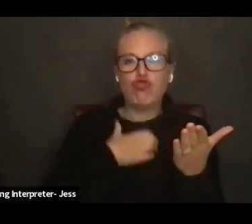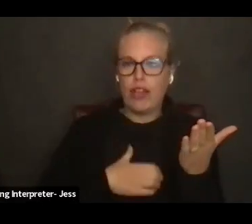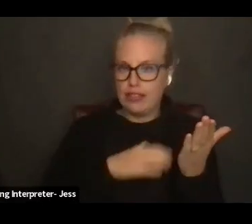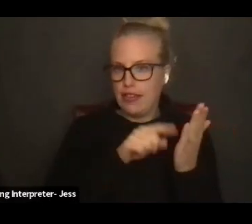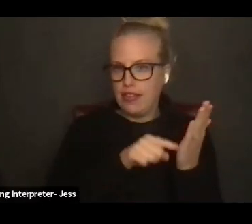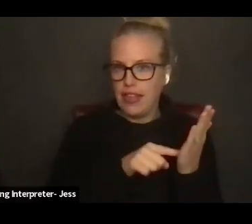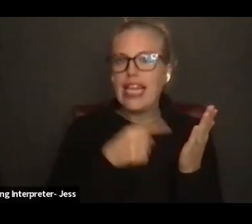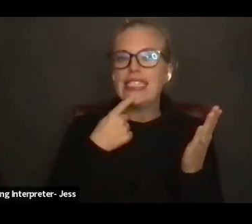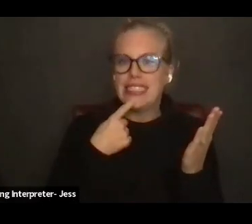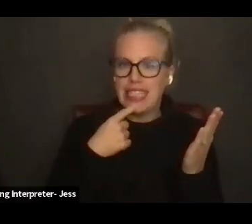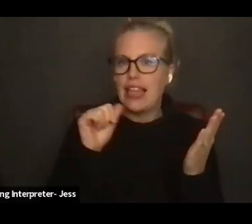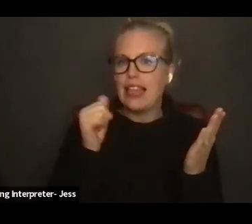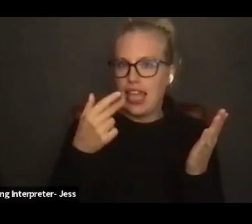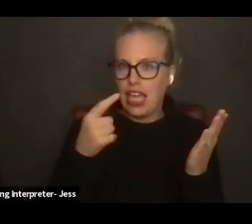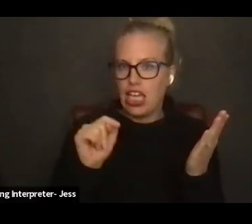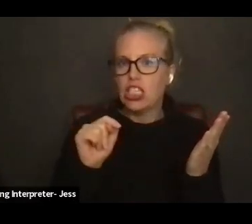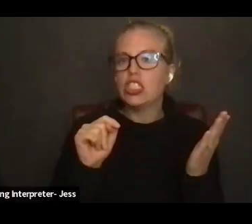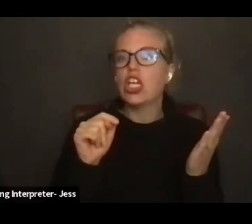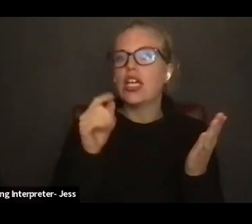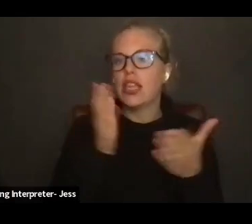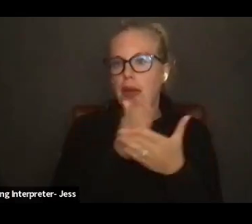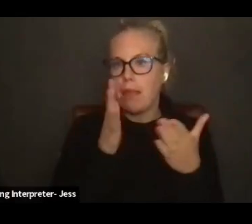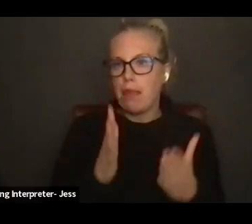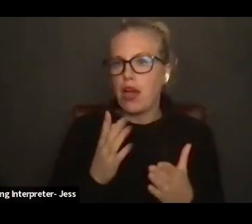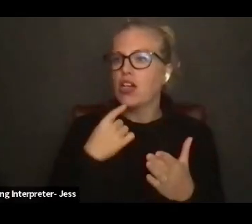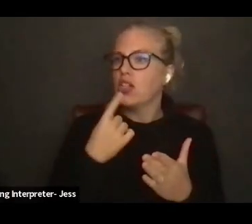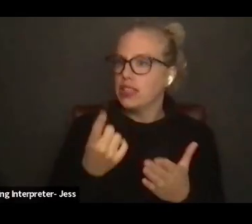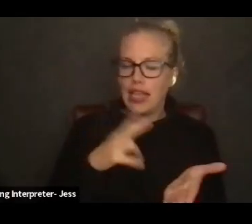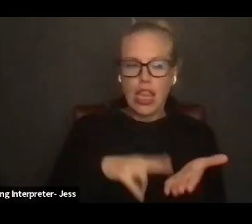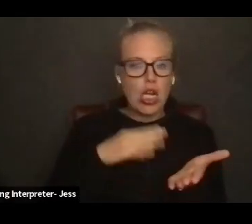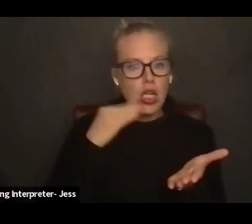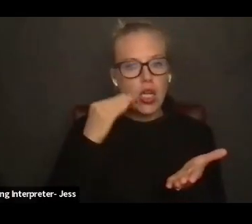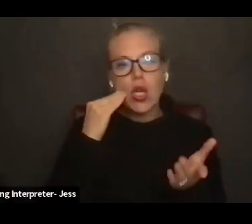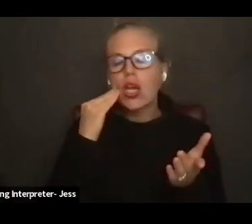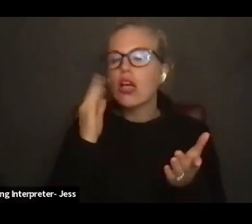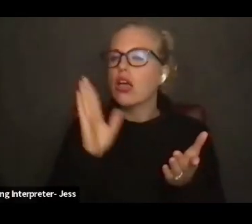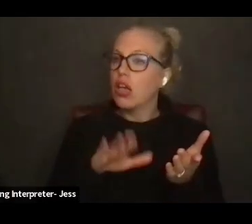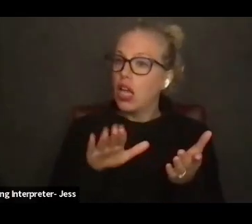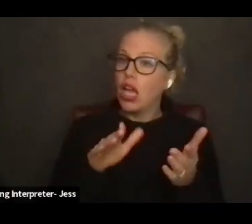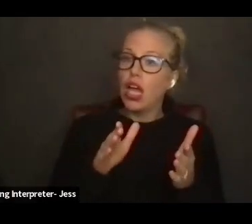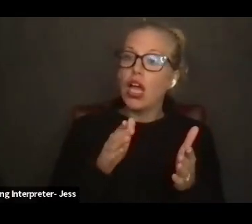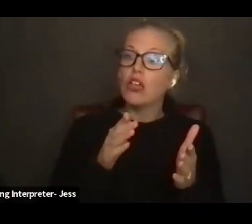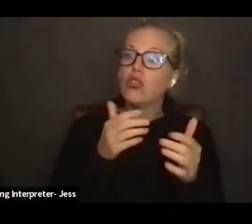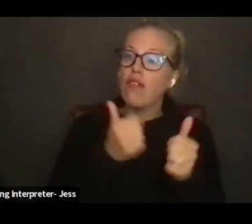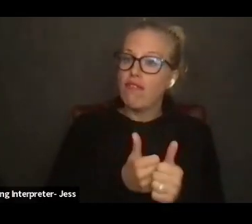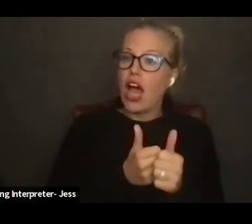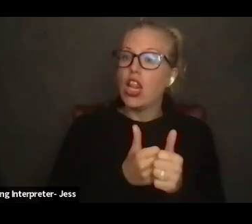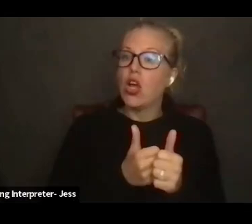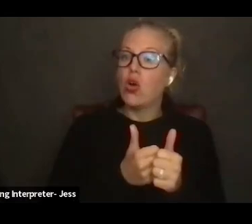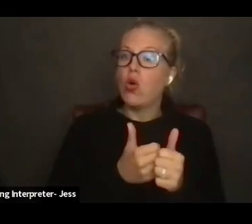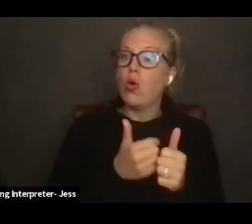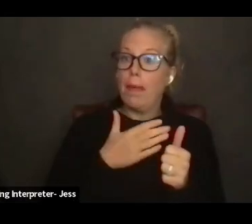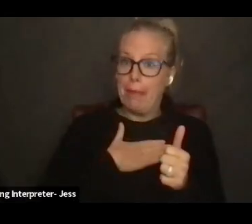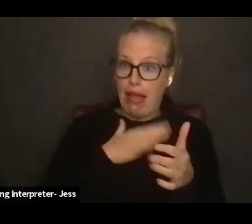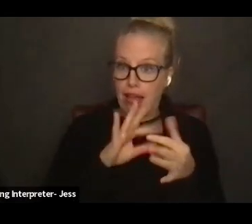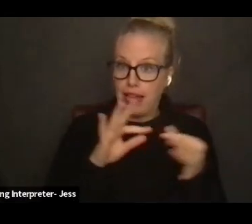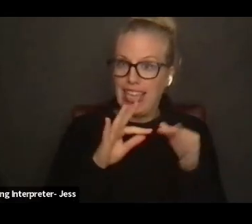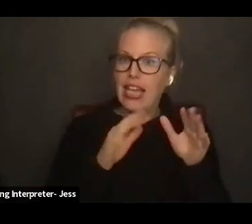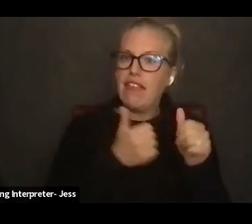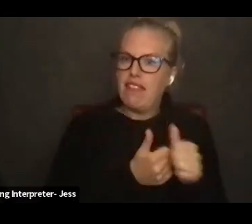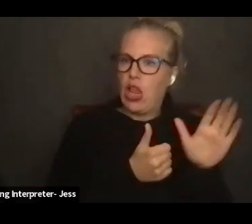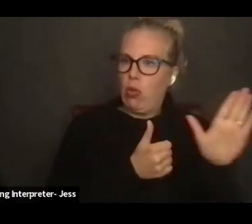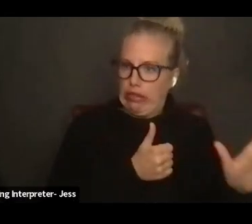agent. So the girlfriend was able to tell the nursing home that, hey, they need to listen to her and not